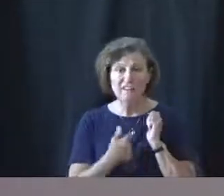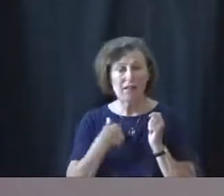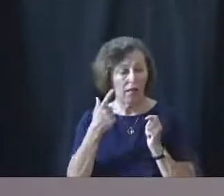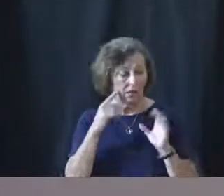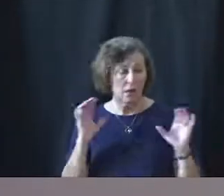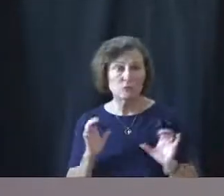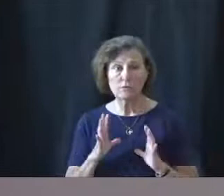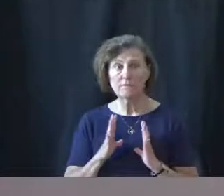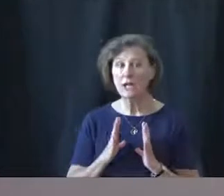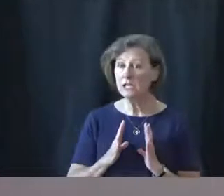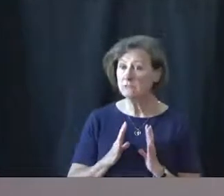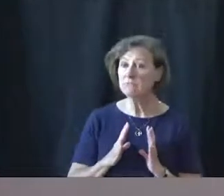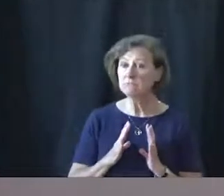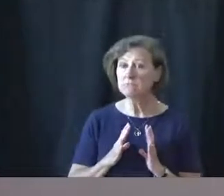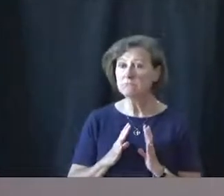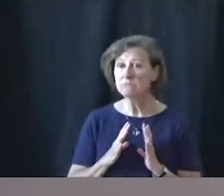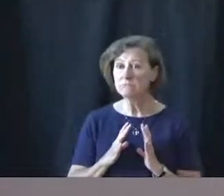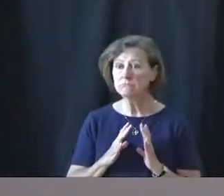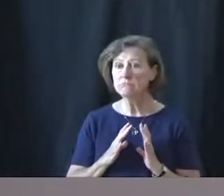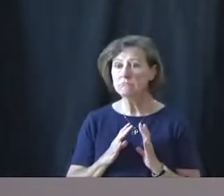job continuing my life.